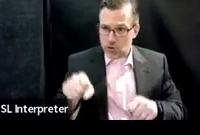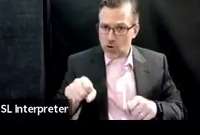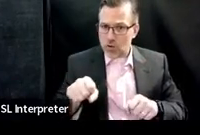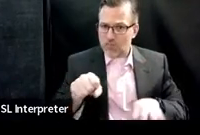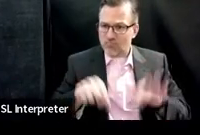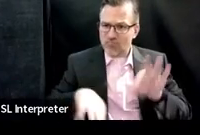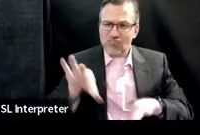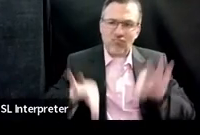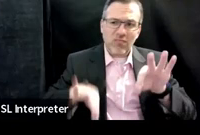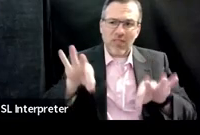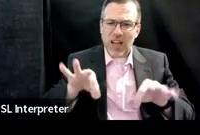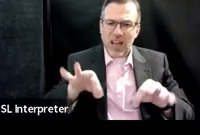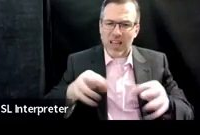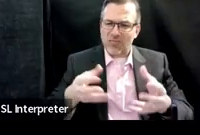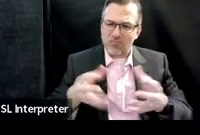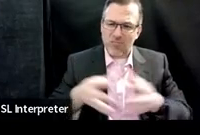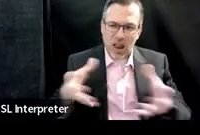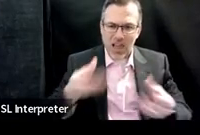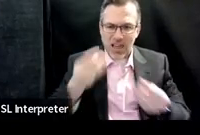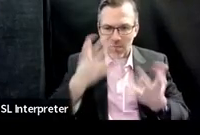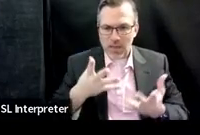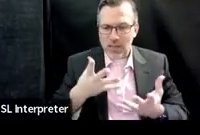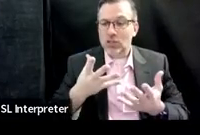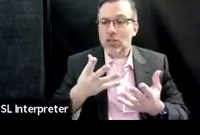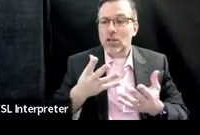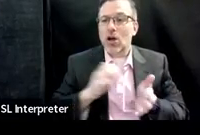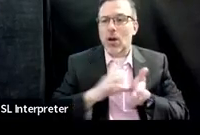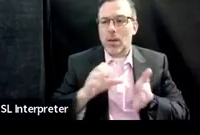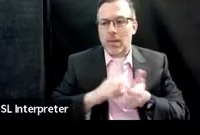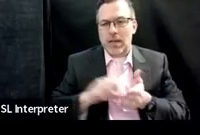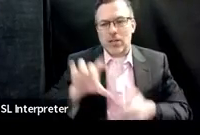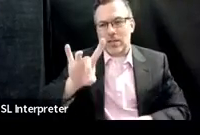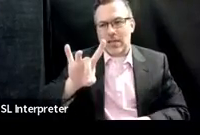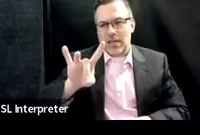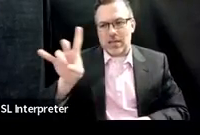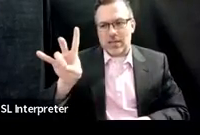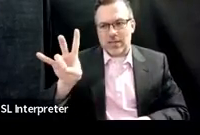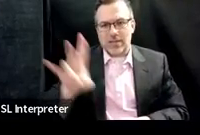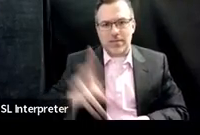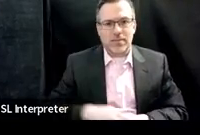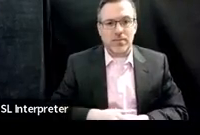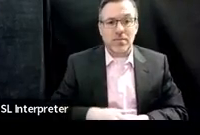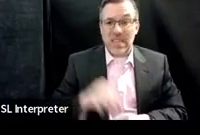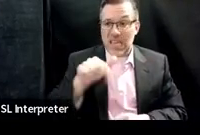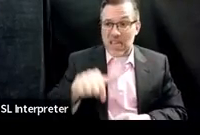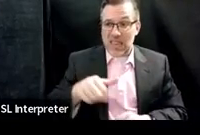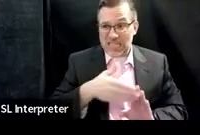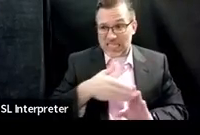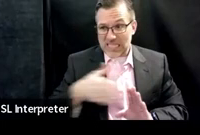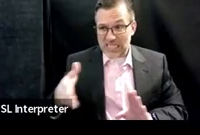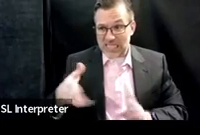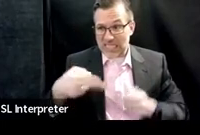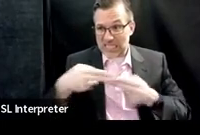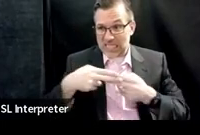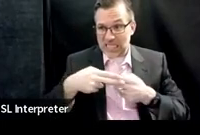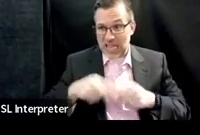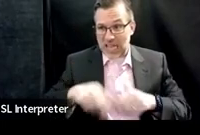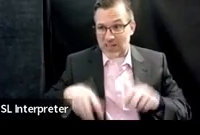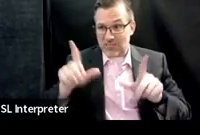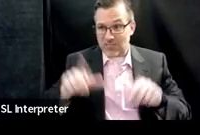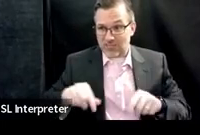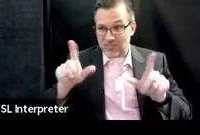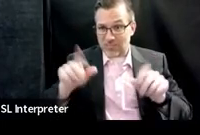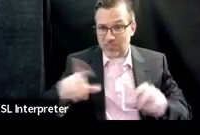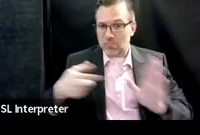to know about the written notice on page 87. So a lot of the rest of the slideshow includes instructions and